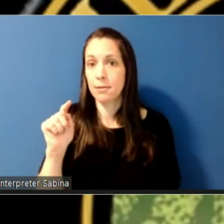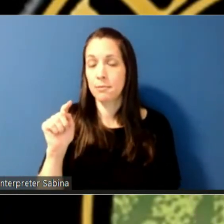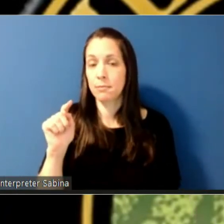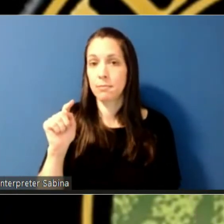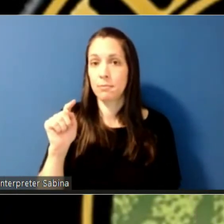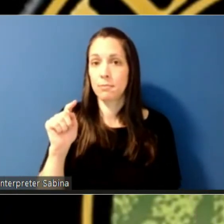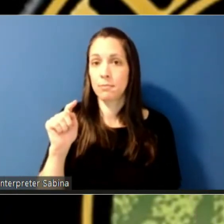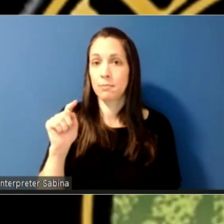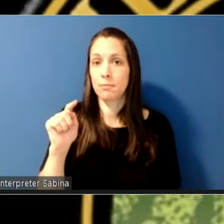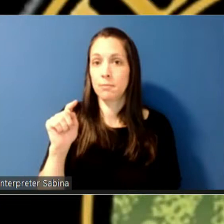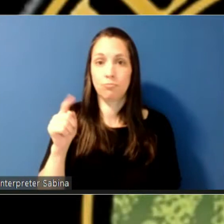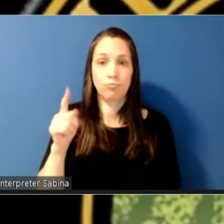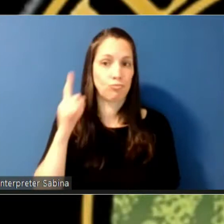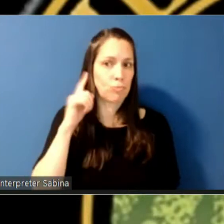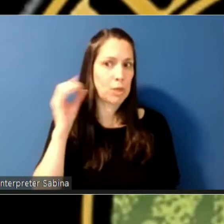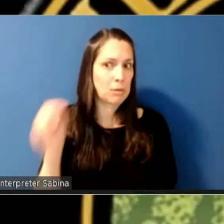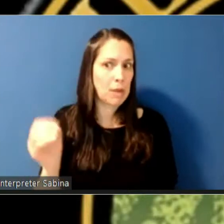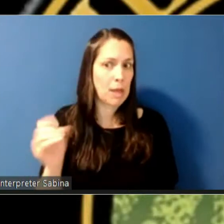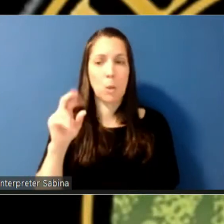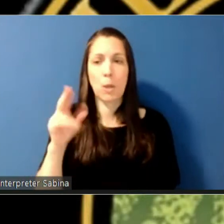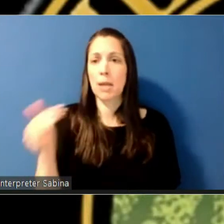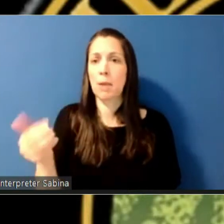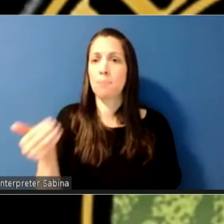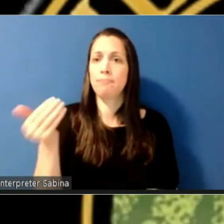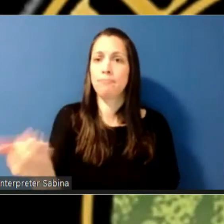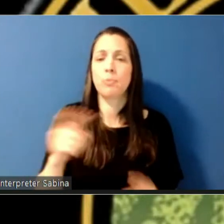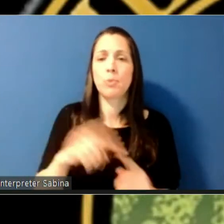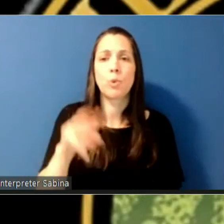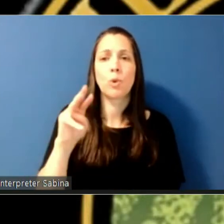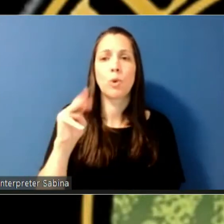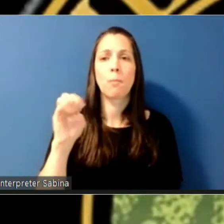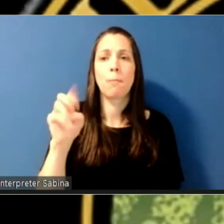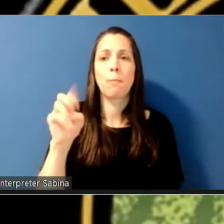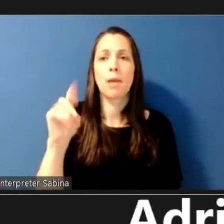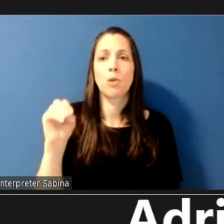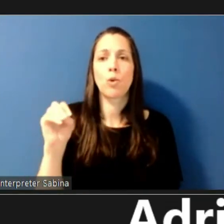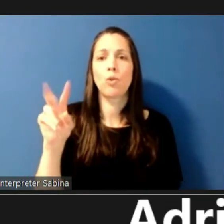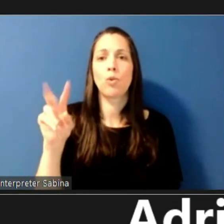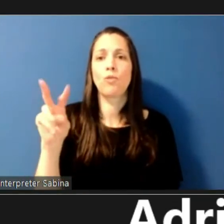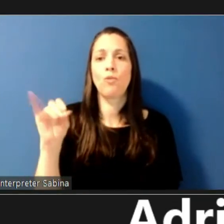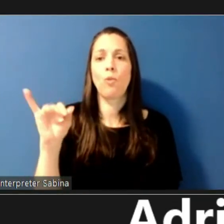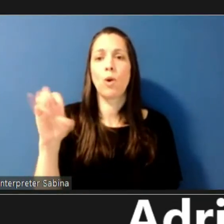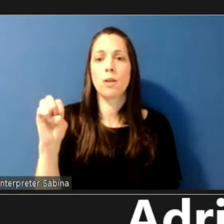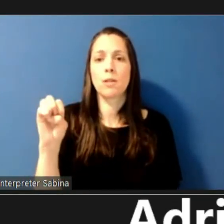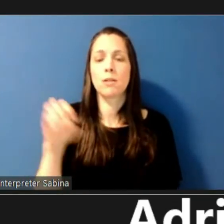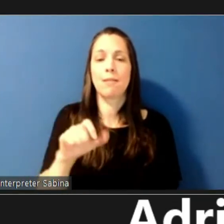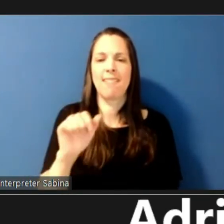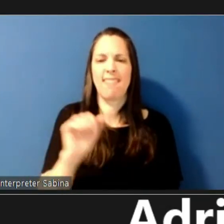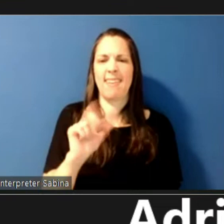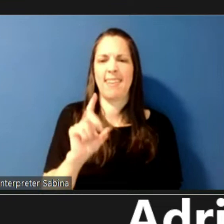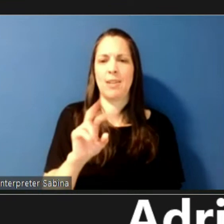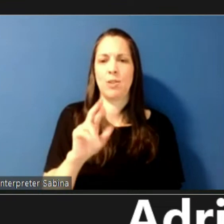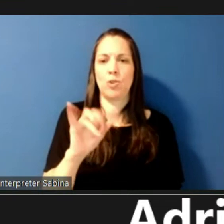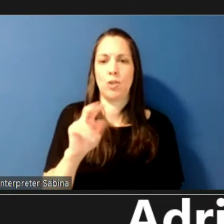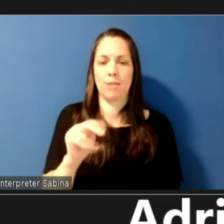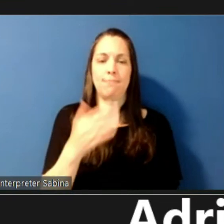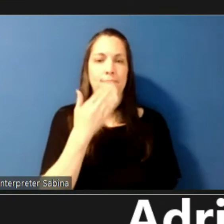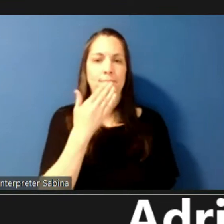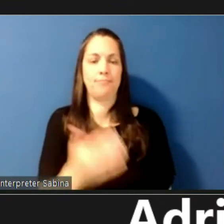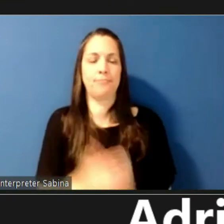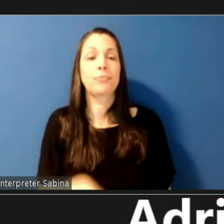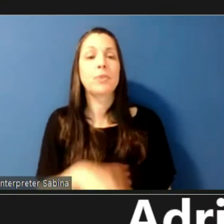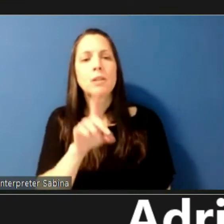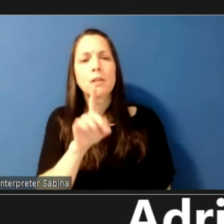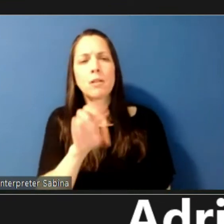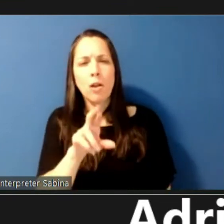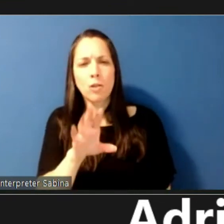All right, not hearing anything. We're going to move on to Mendo Voice. Adrian. Thanks, Trevor. Dr. Coren, I was